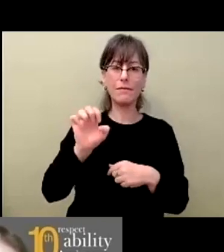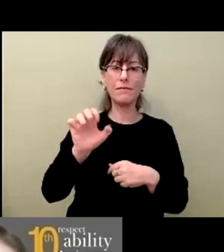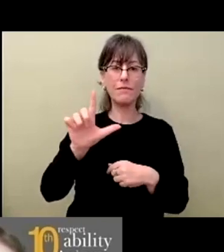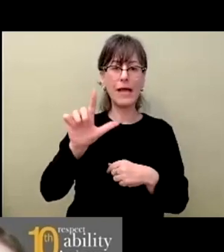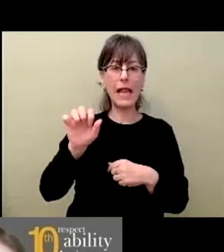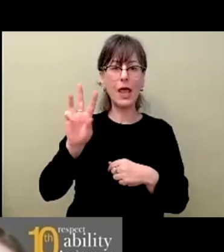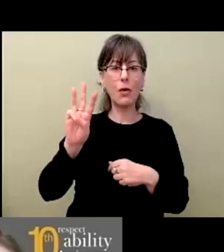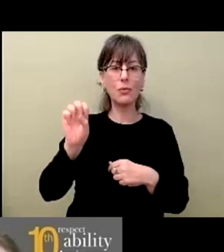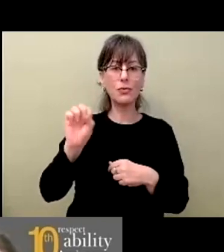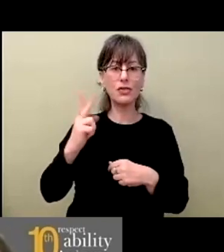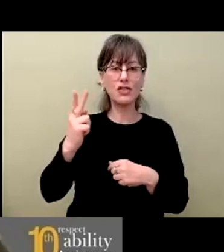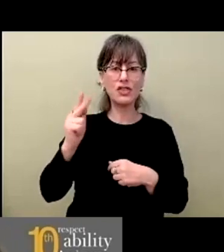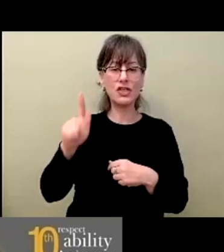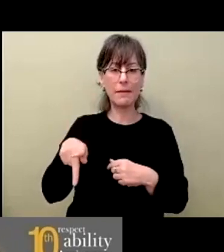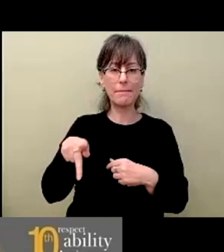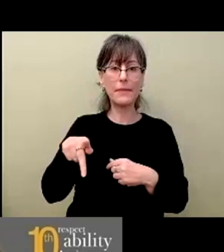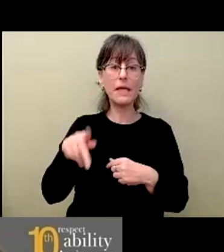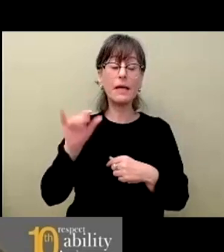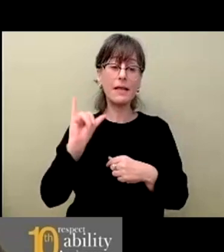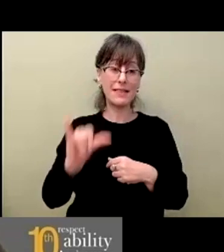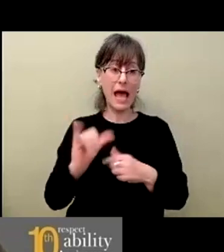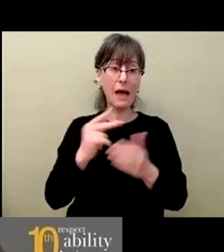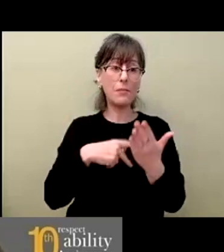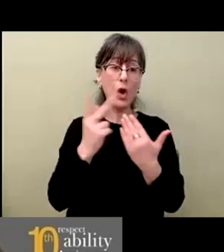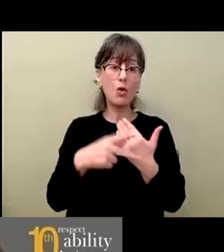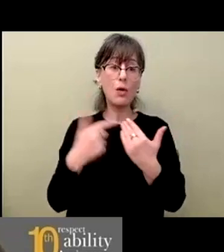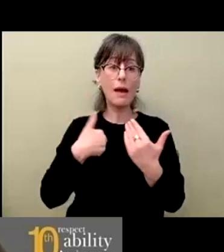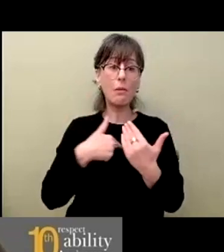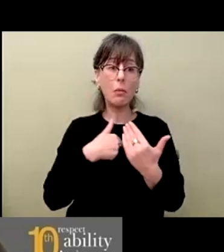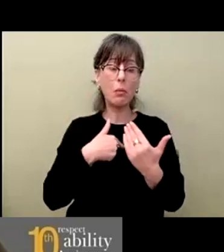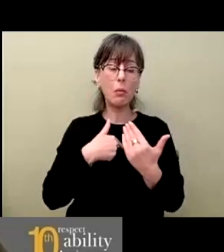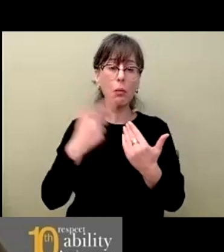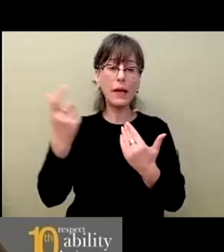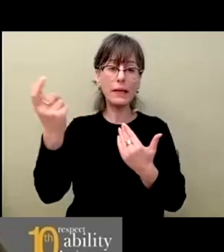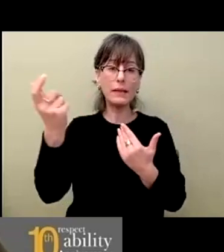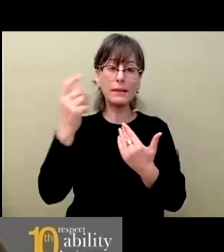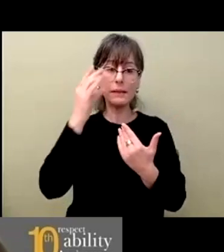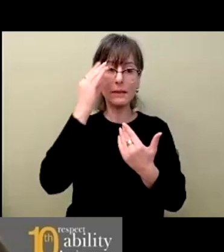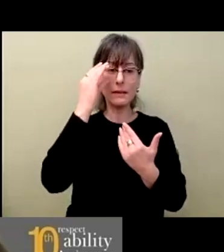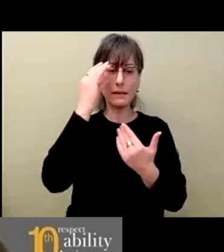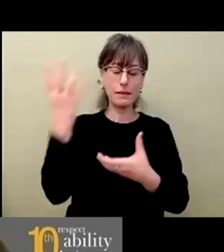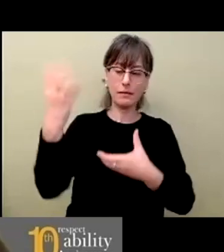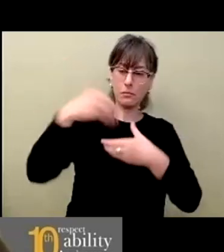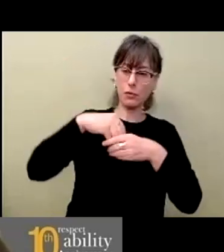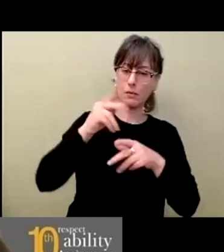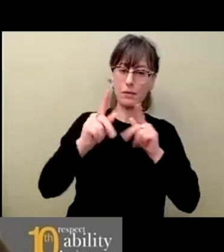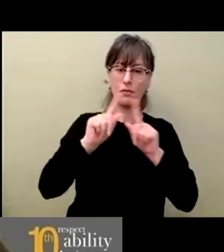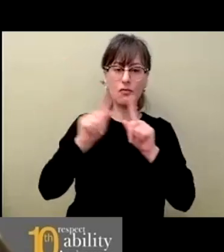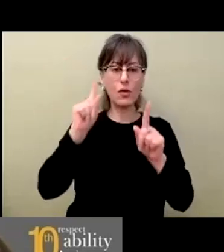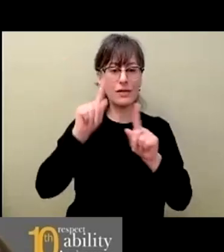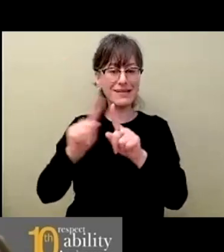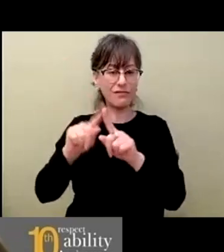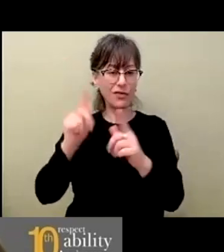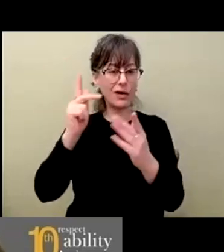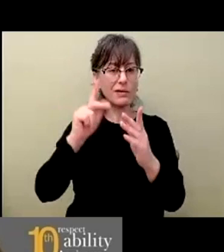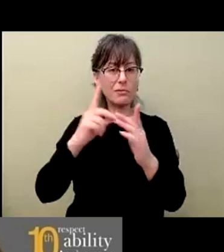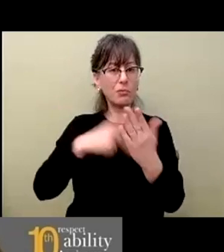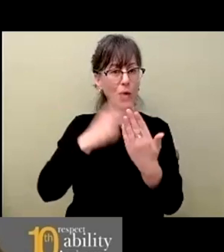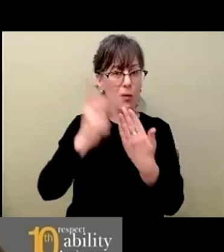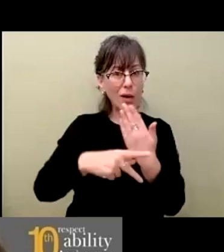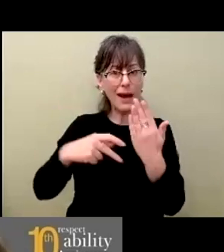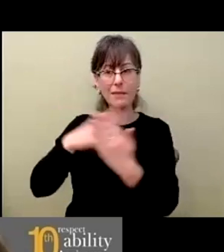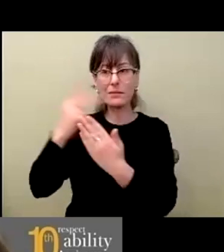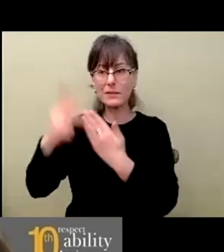is a program where we bring people into each of our programmatic departments and our